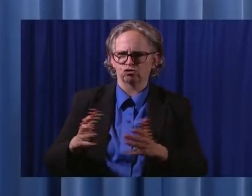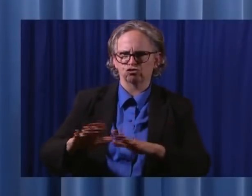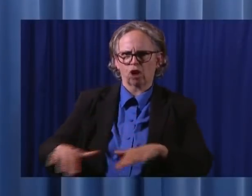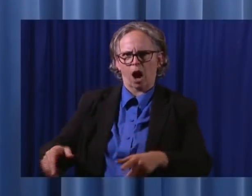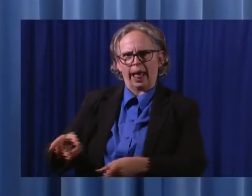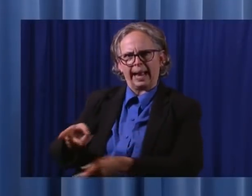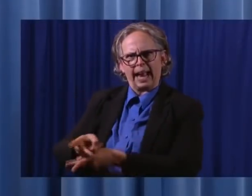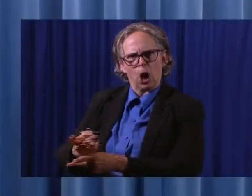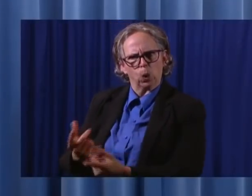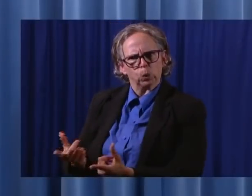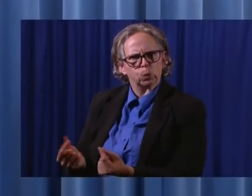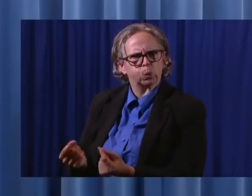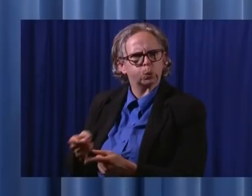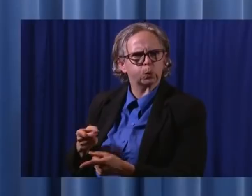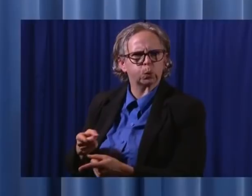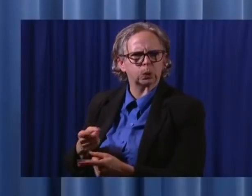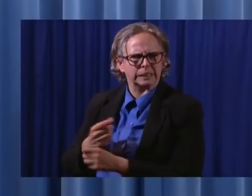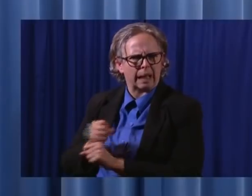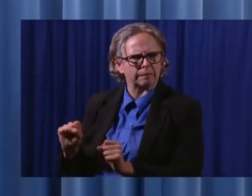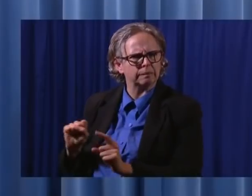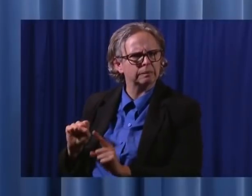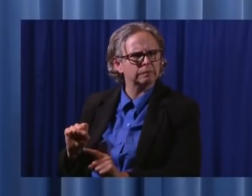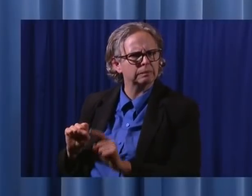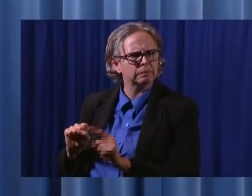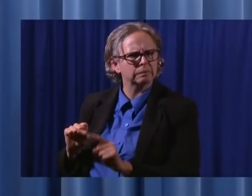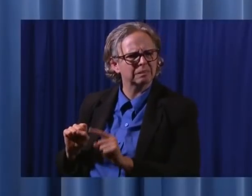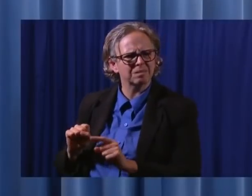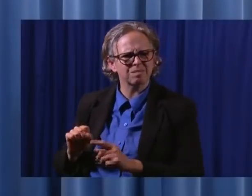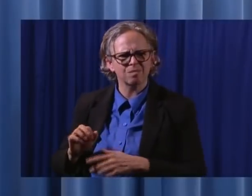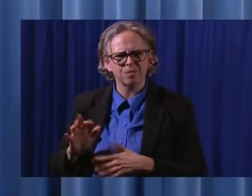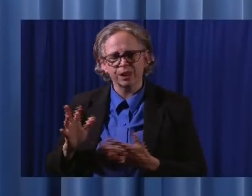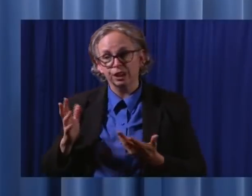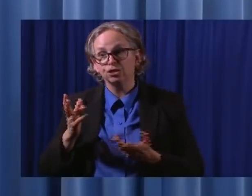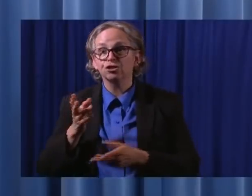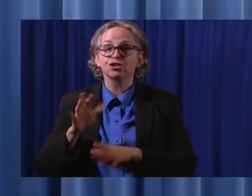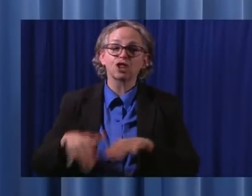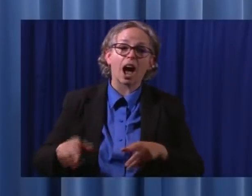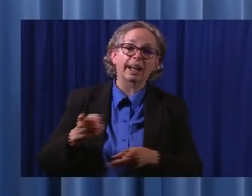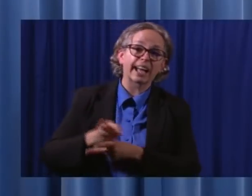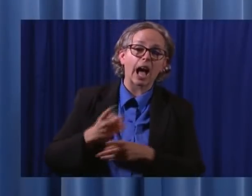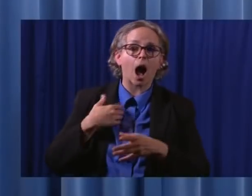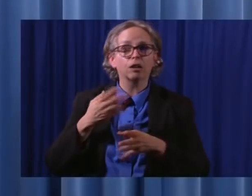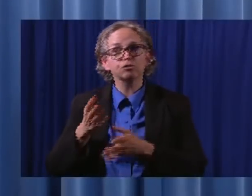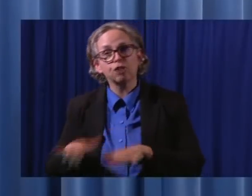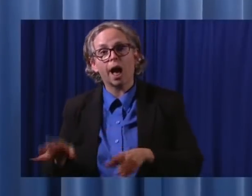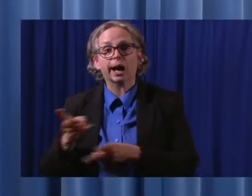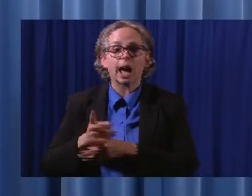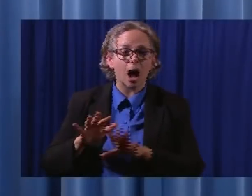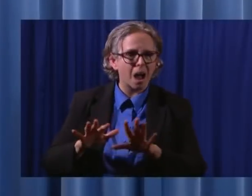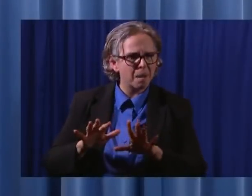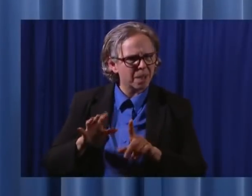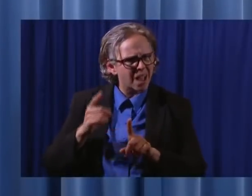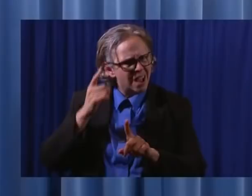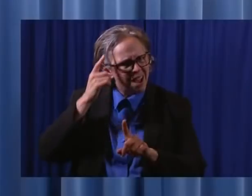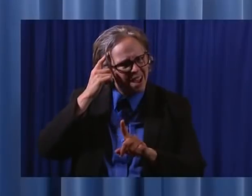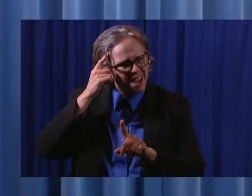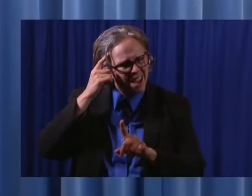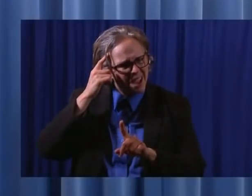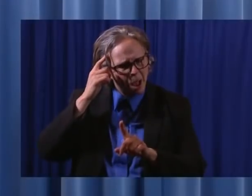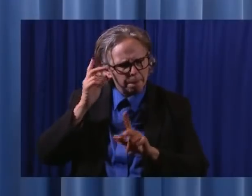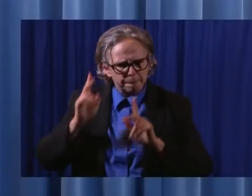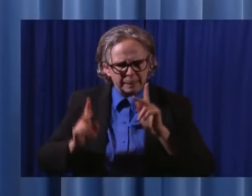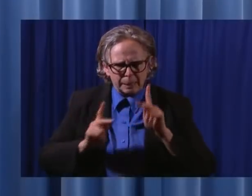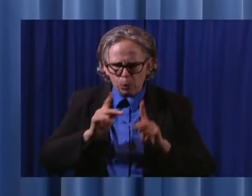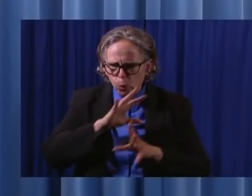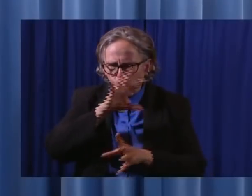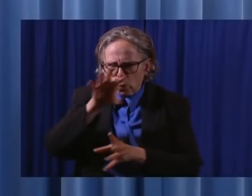know, we worry a lot and try to be careful to protect those who are working there. Because you have some